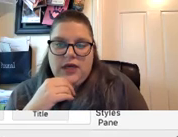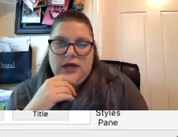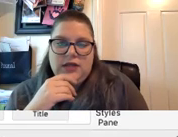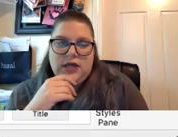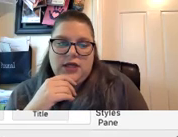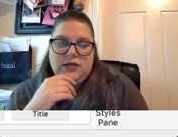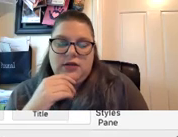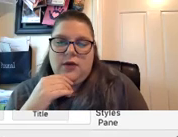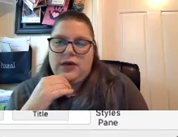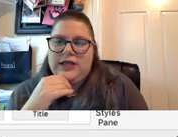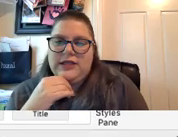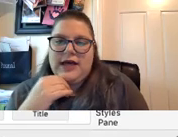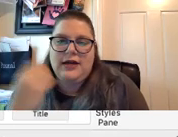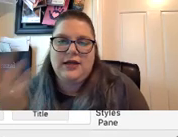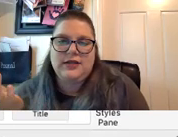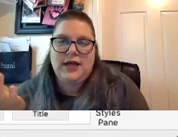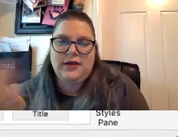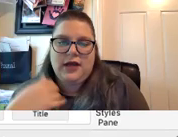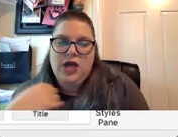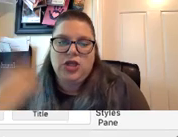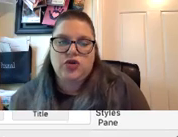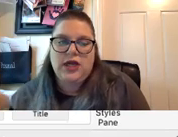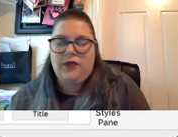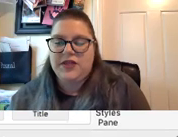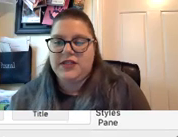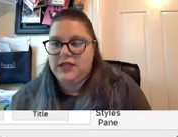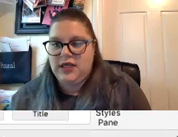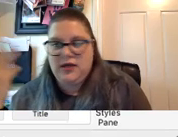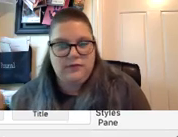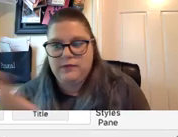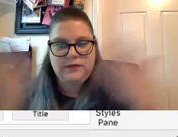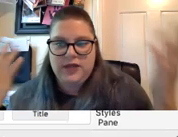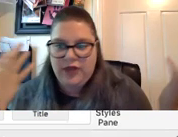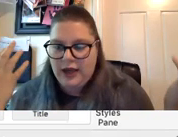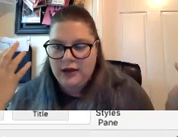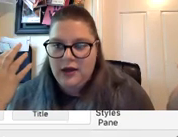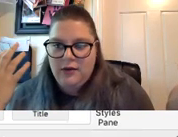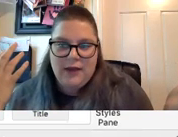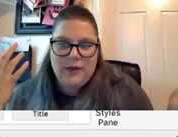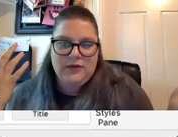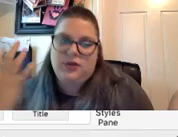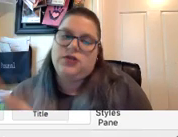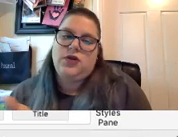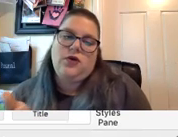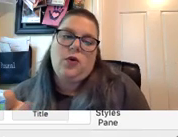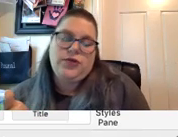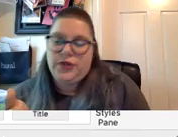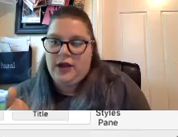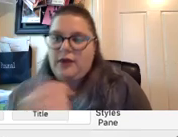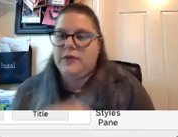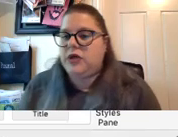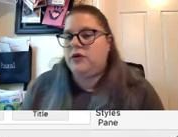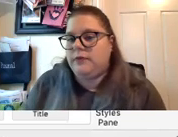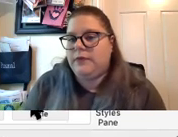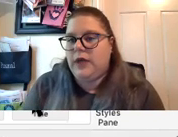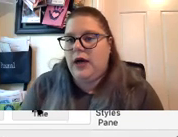generate, because it could, when I did that, it said like tree at the sea something, right? But there's no ocean